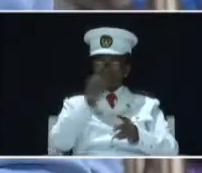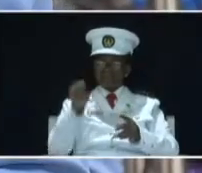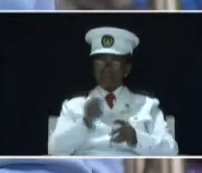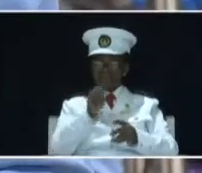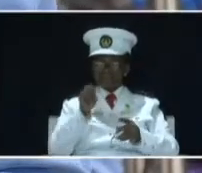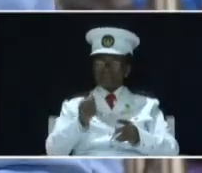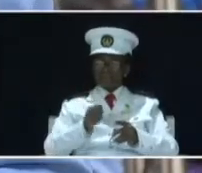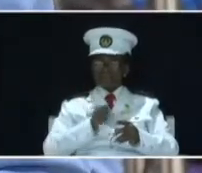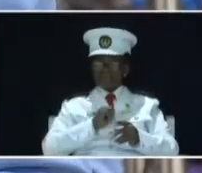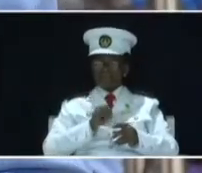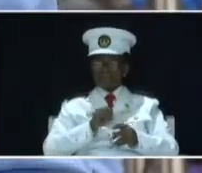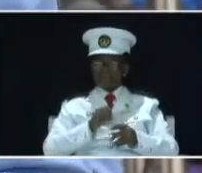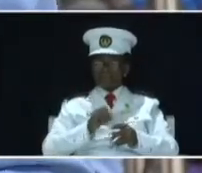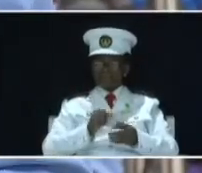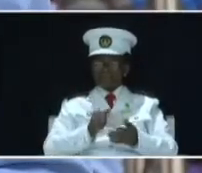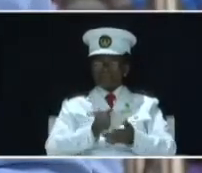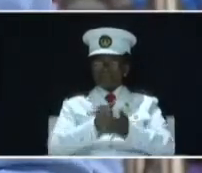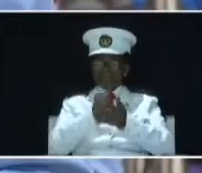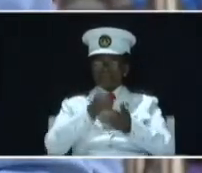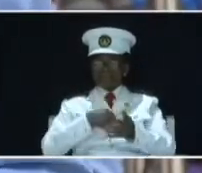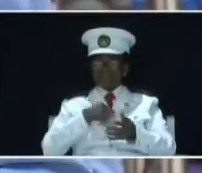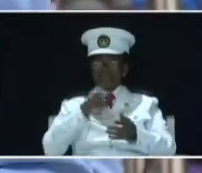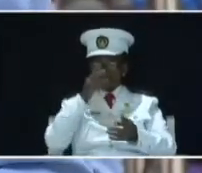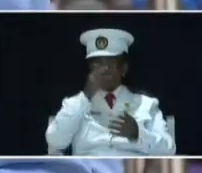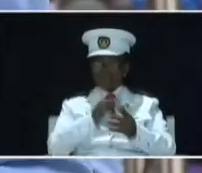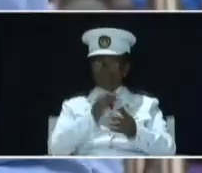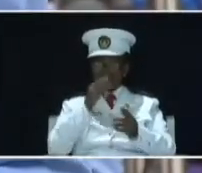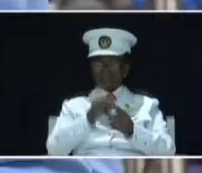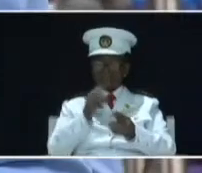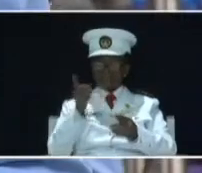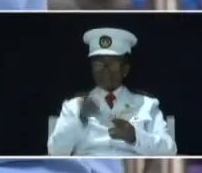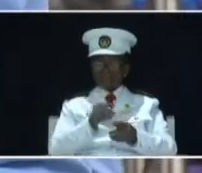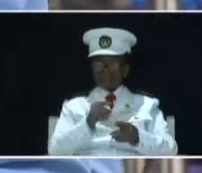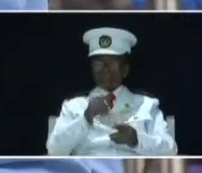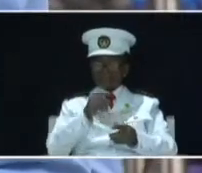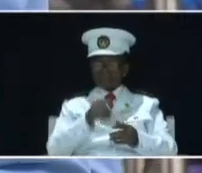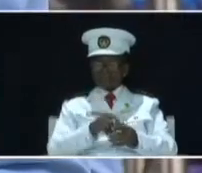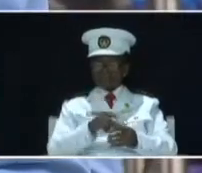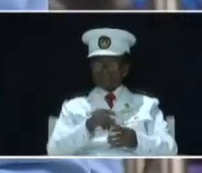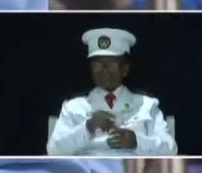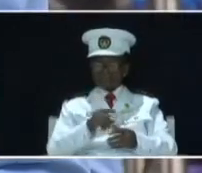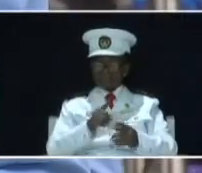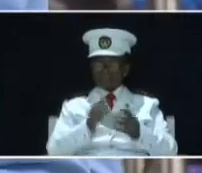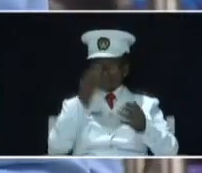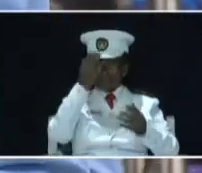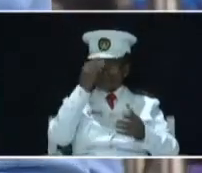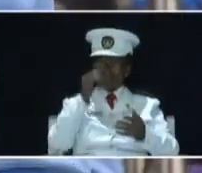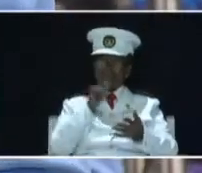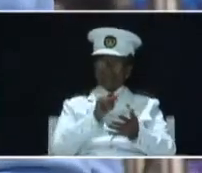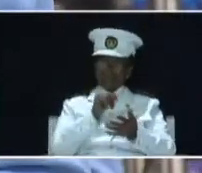and whether you believe it or not, mothers don't want to cane their children.